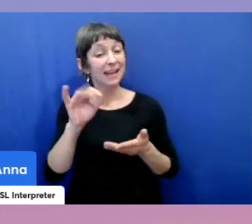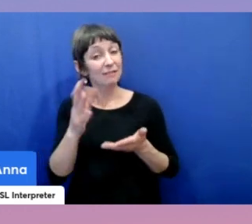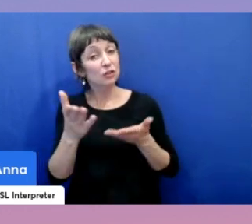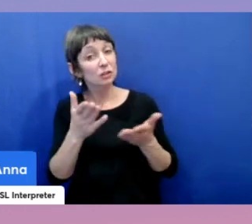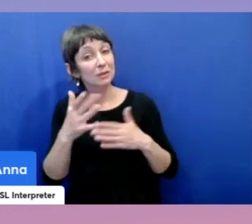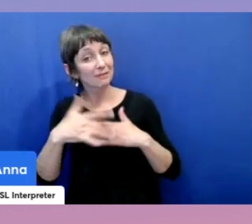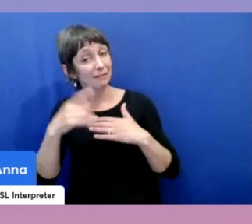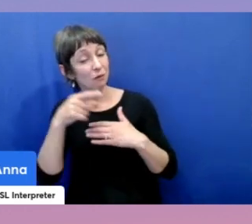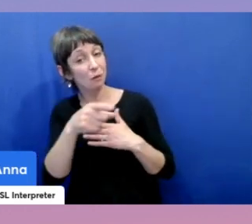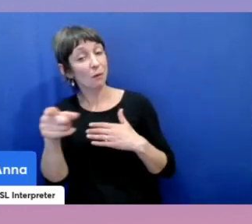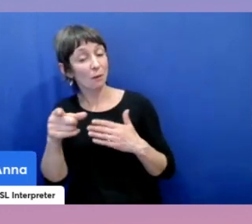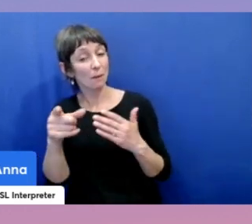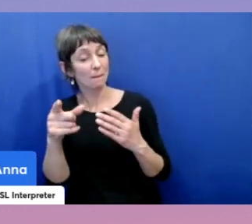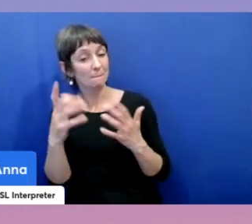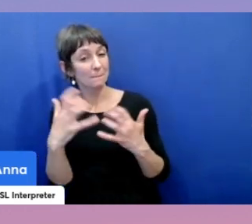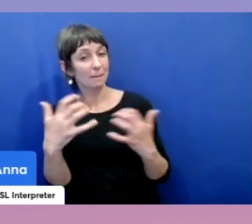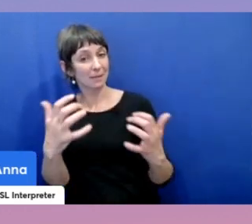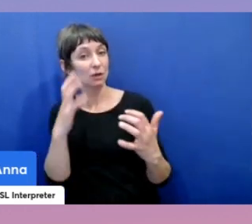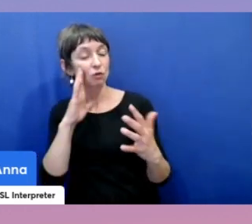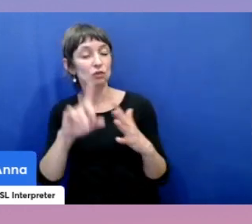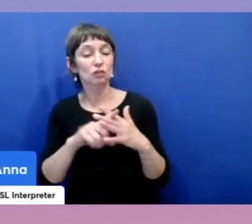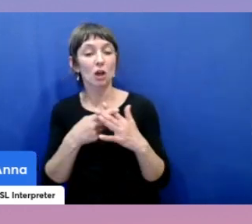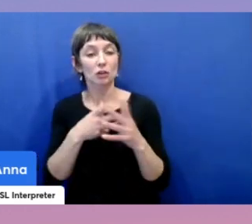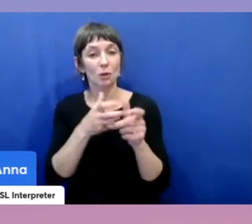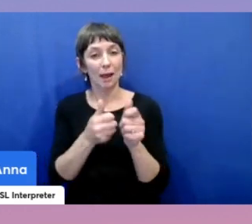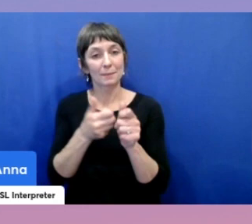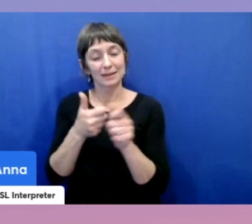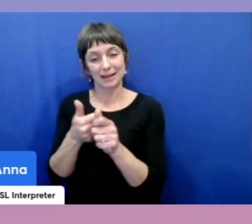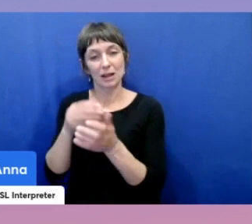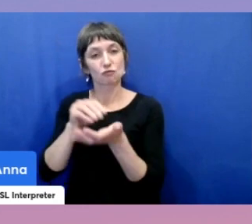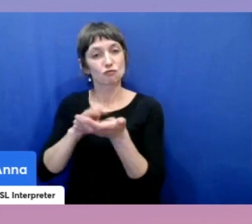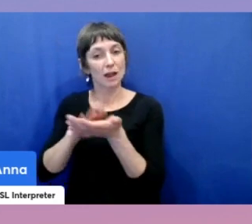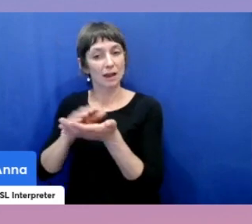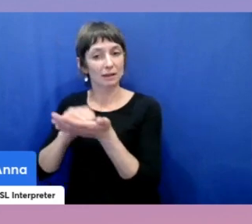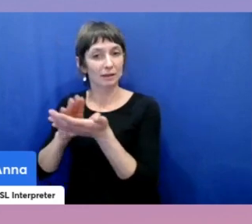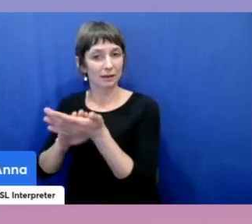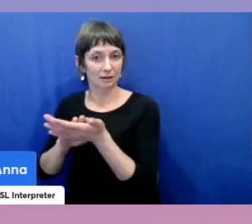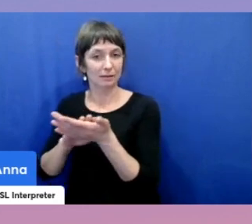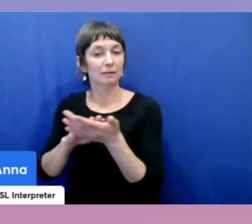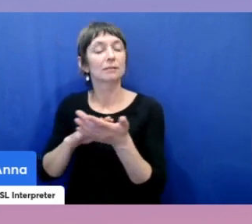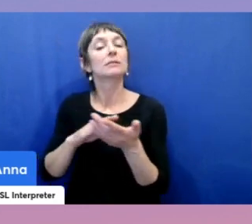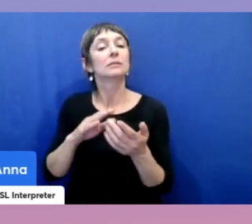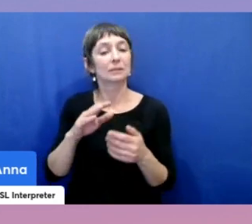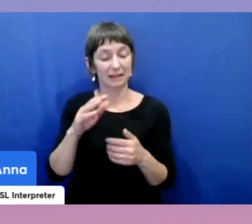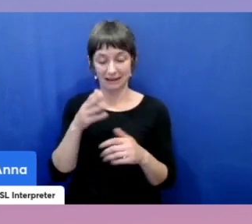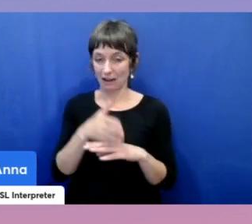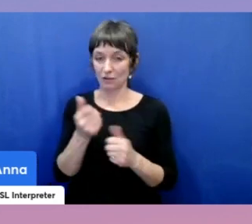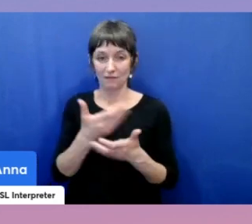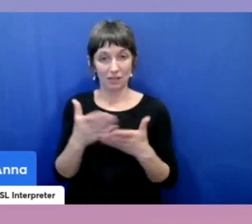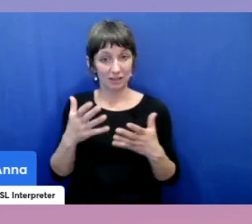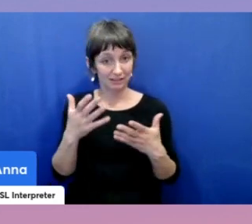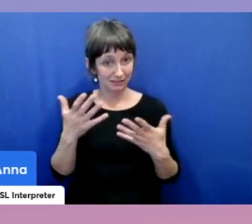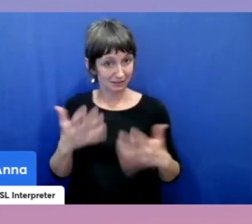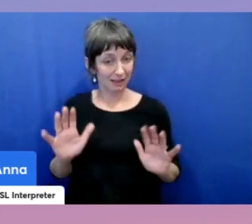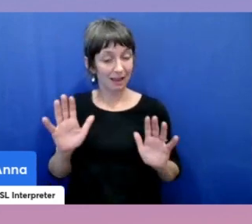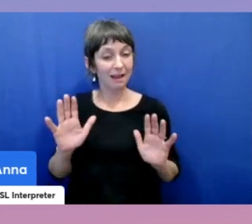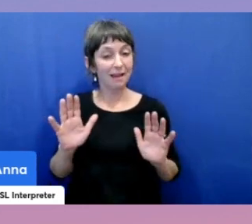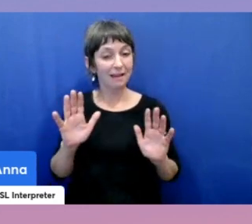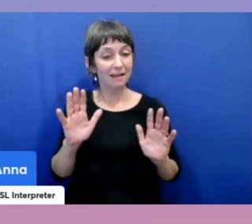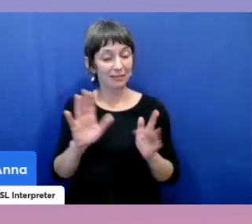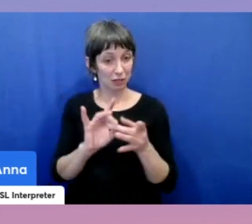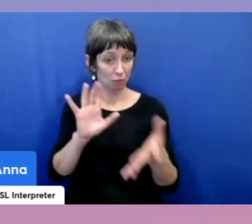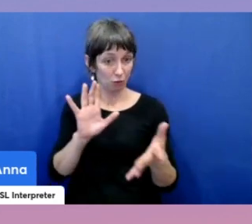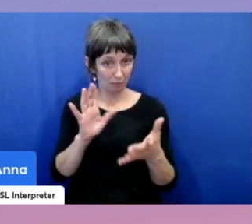the public, it will start to update a record for into Cloudflare. After everything done, deployment status will be sent